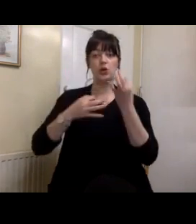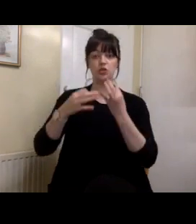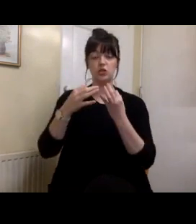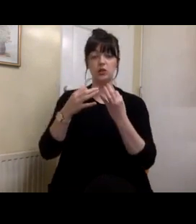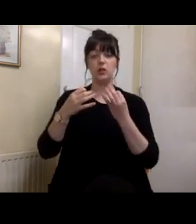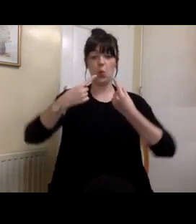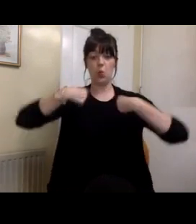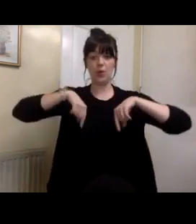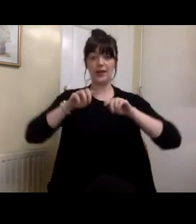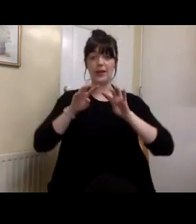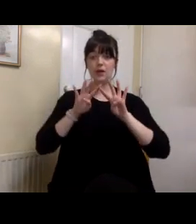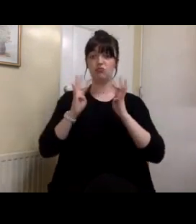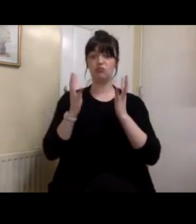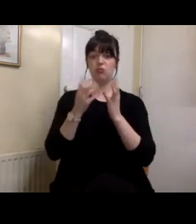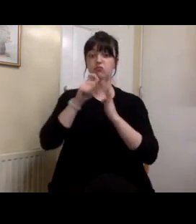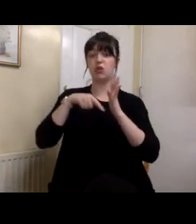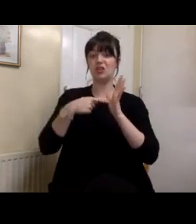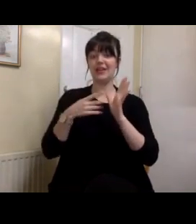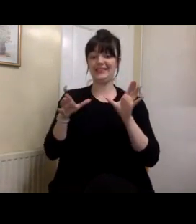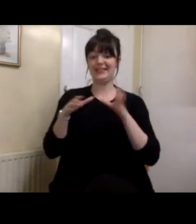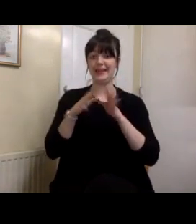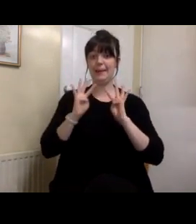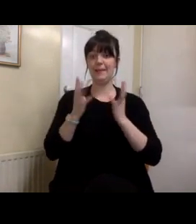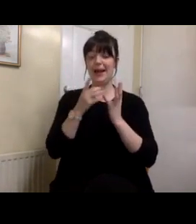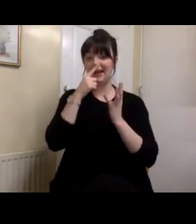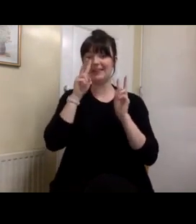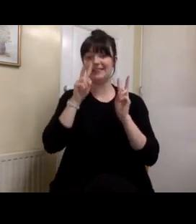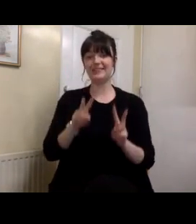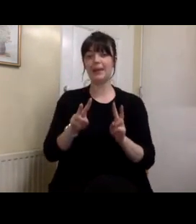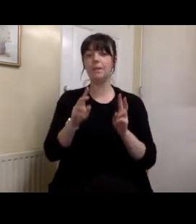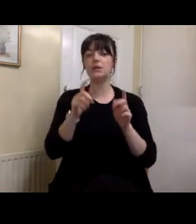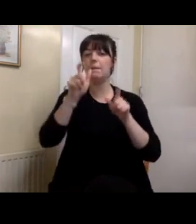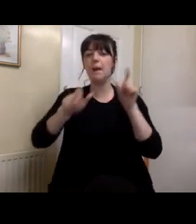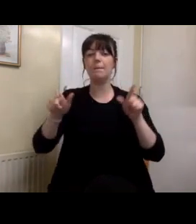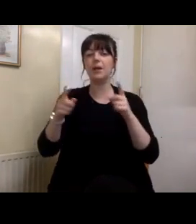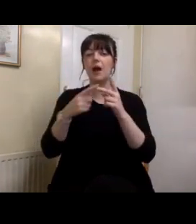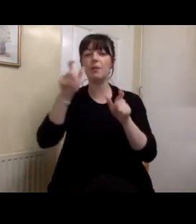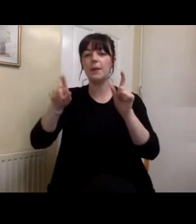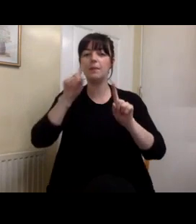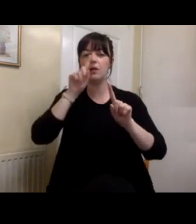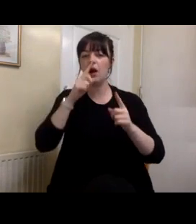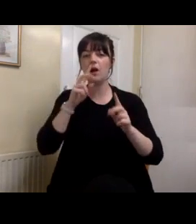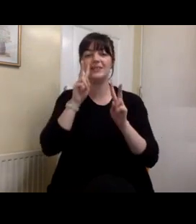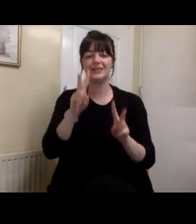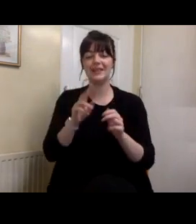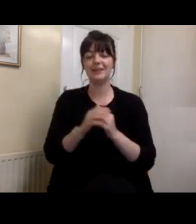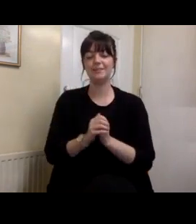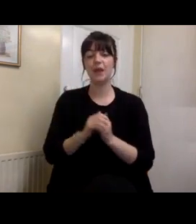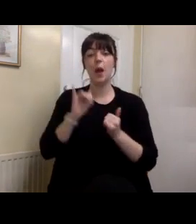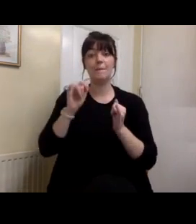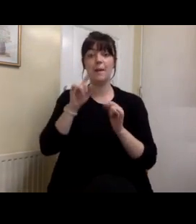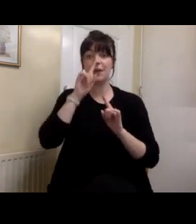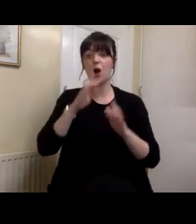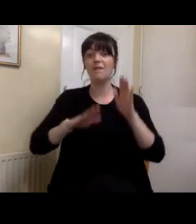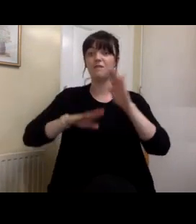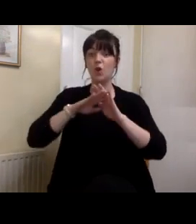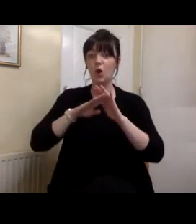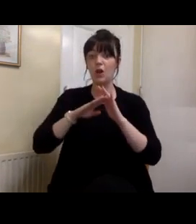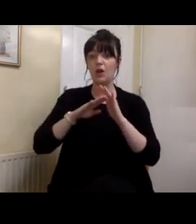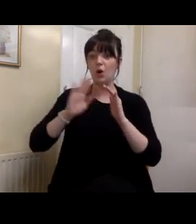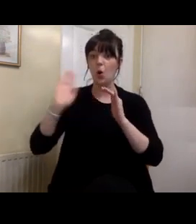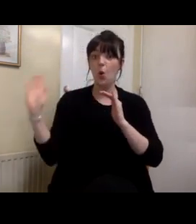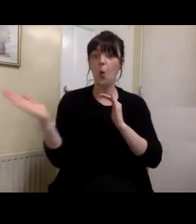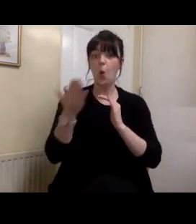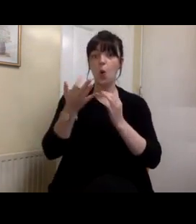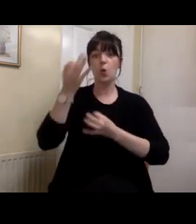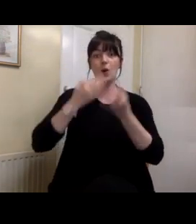webinar. We may not have time to get to everybody's questions today, but we'll do our best. If your question isn't answered, then we'd